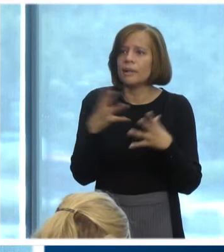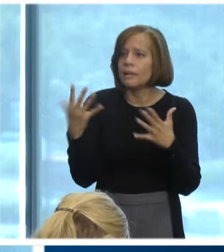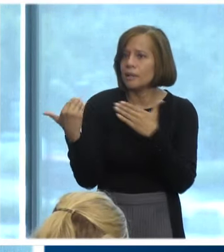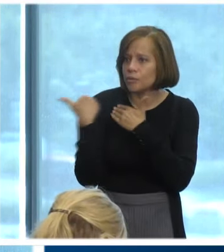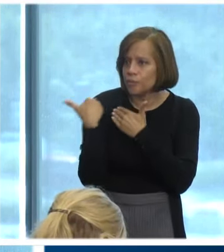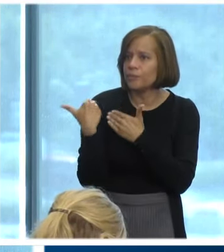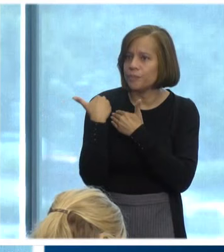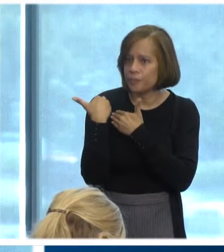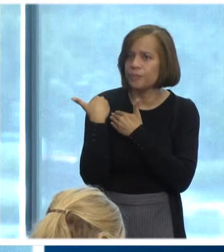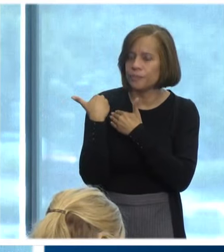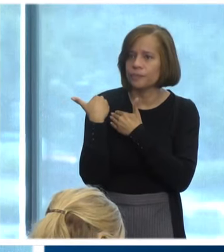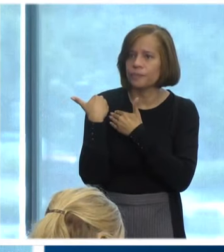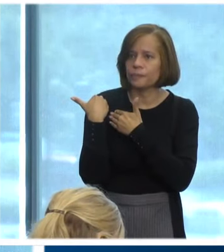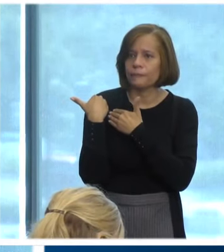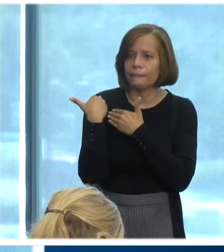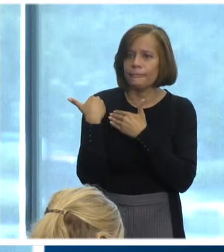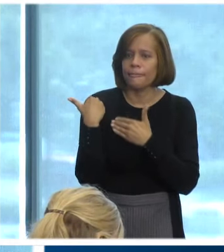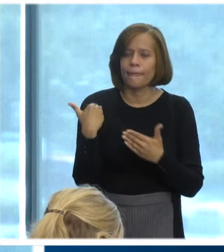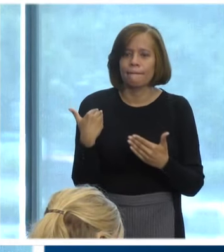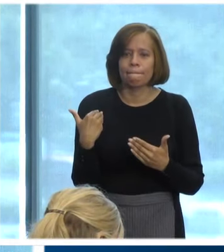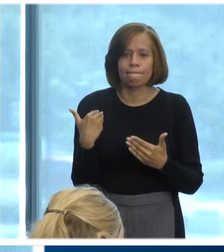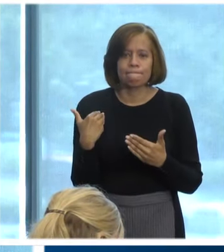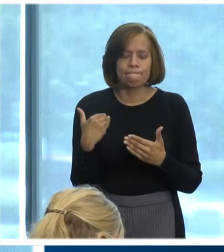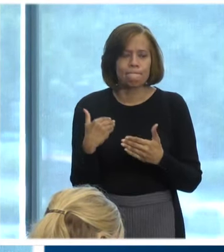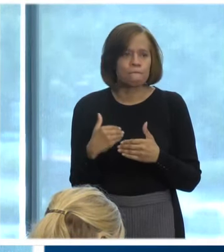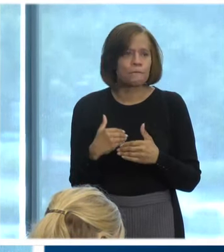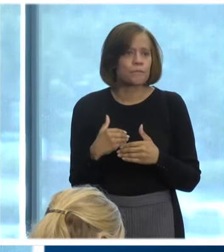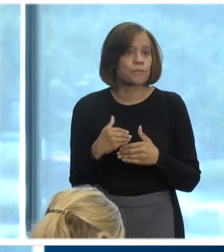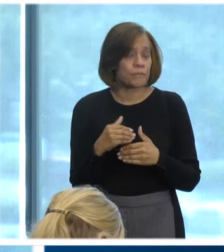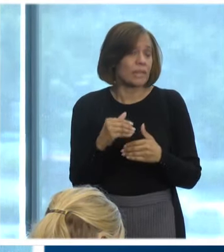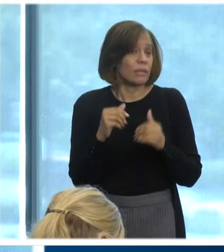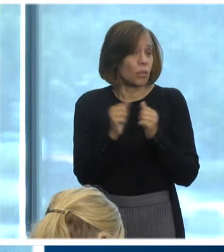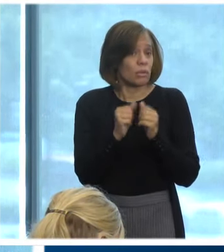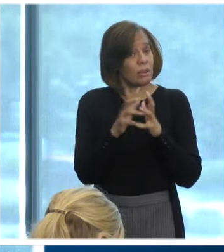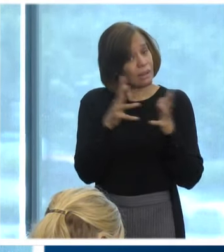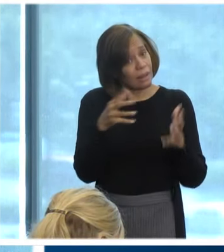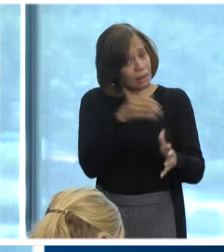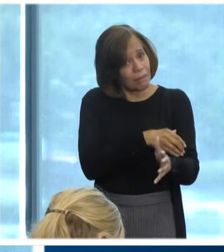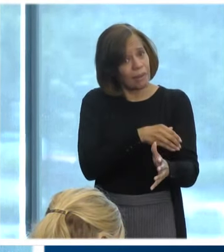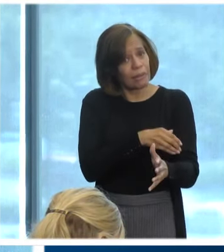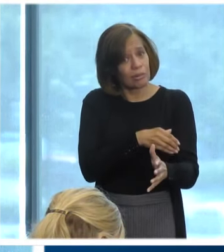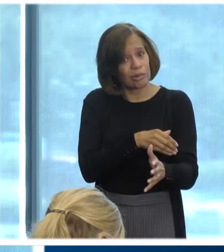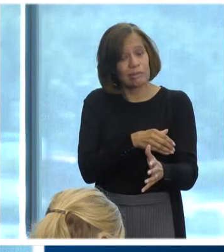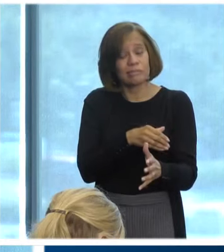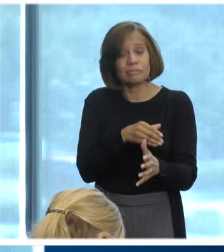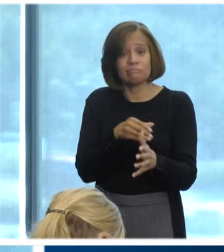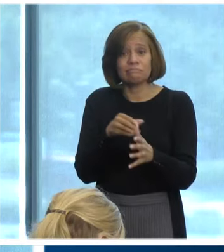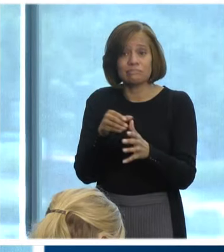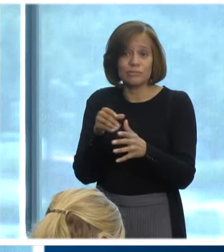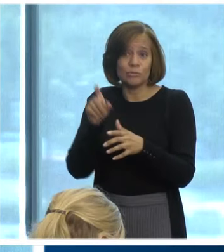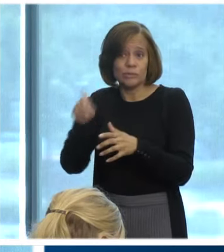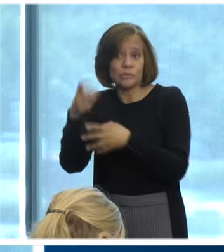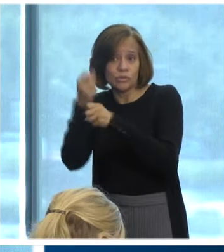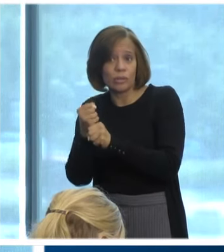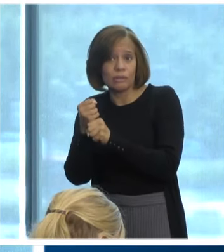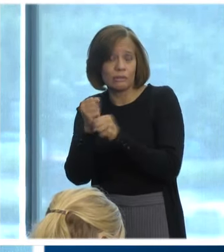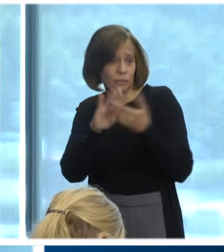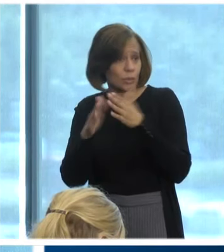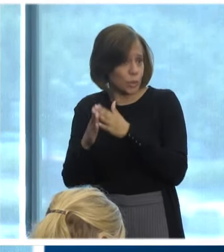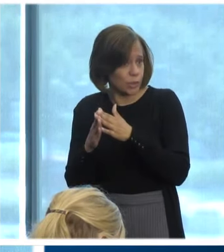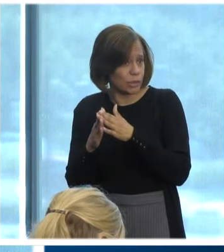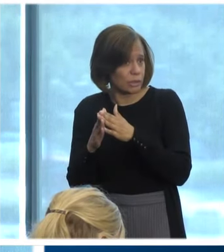responsibility that comes with the community's trust. And I believe